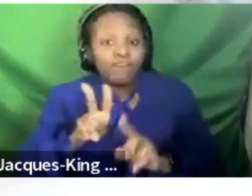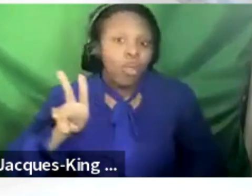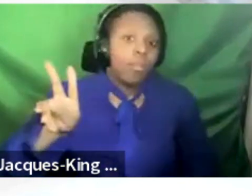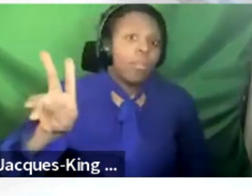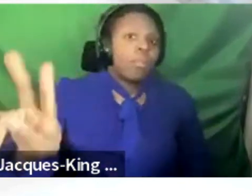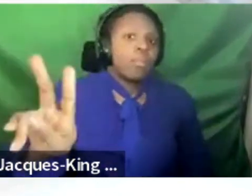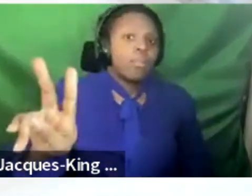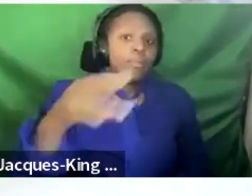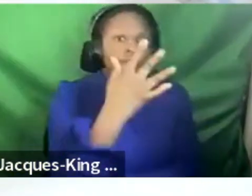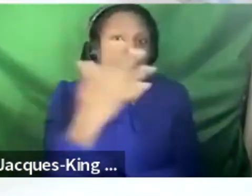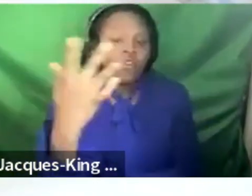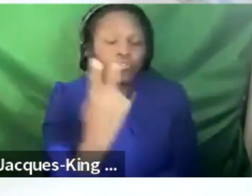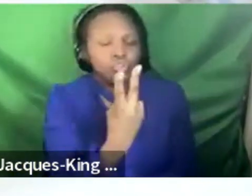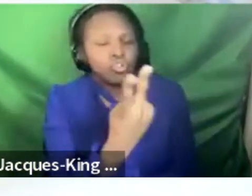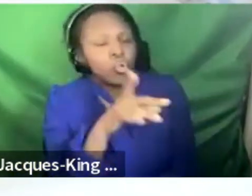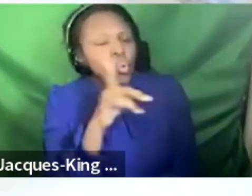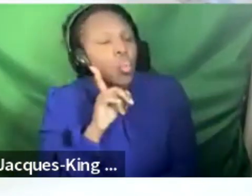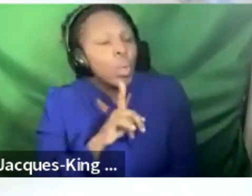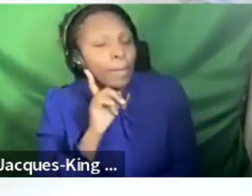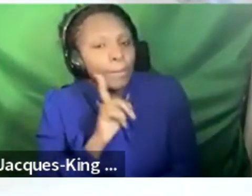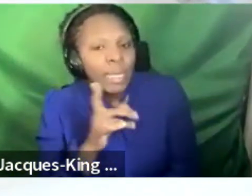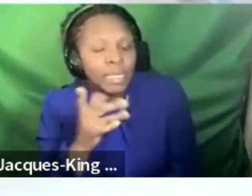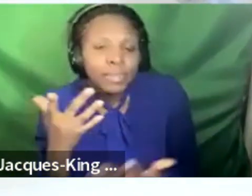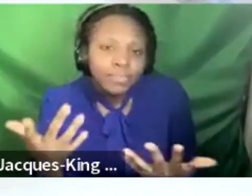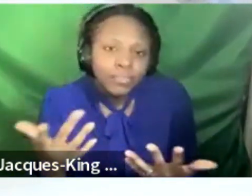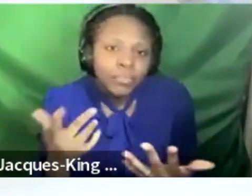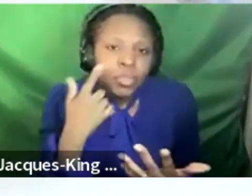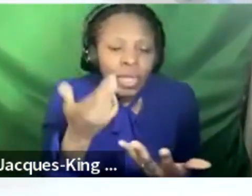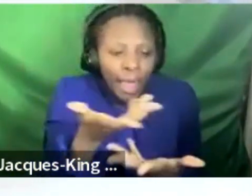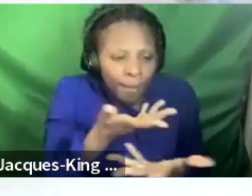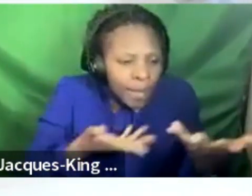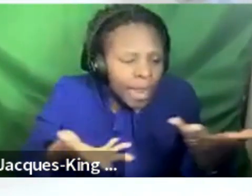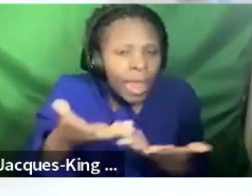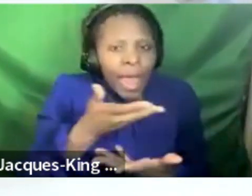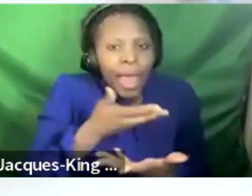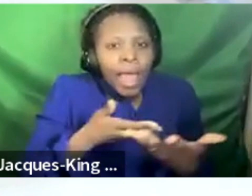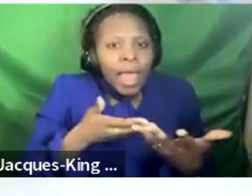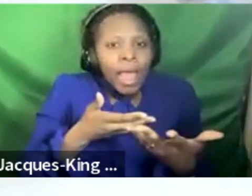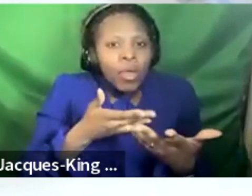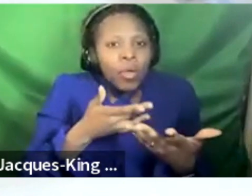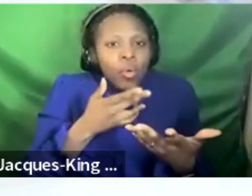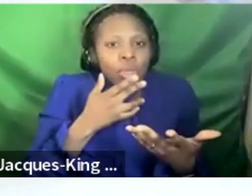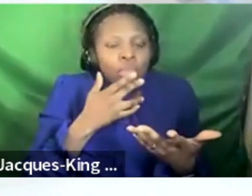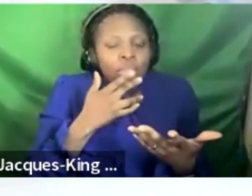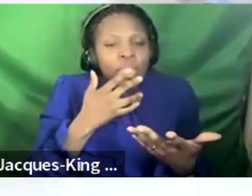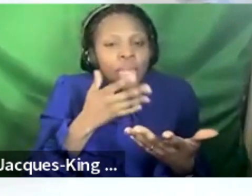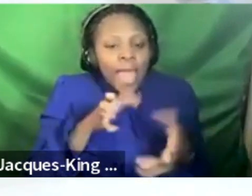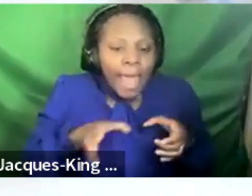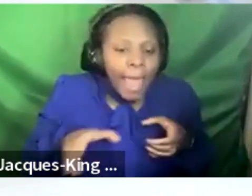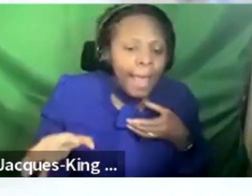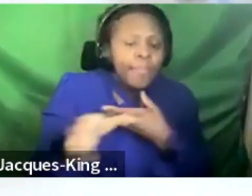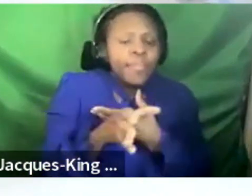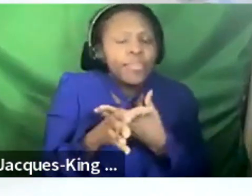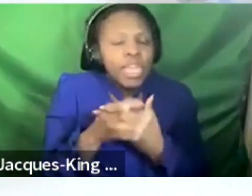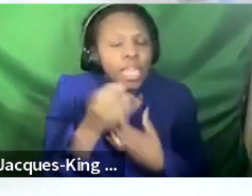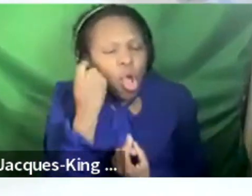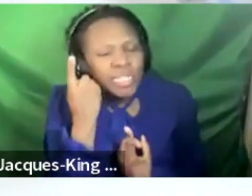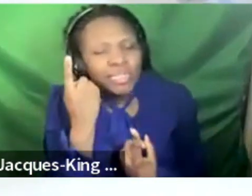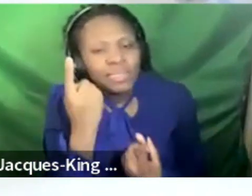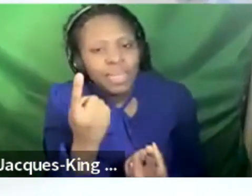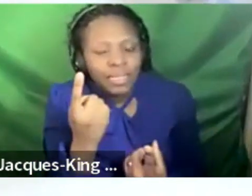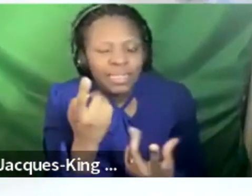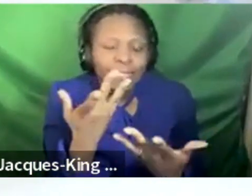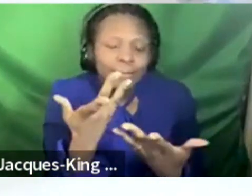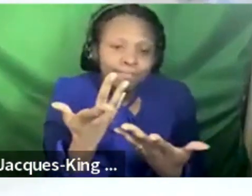have this beautiful thing of these two women, and you can play with the stereotypes of empathy and